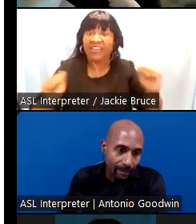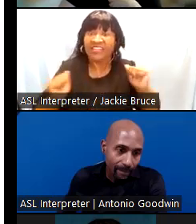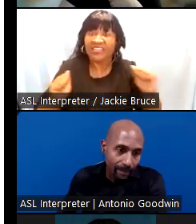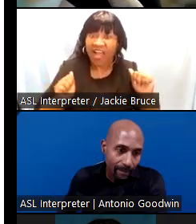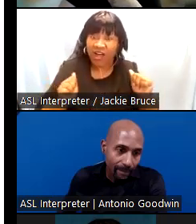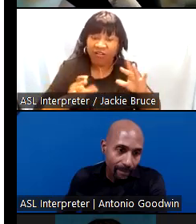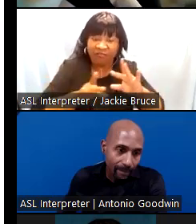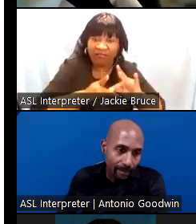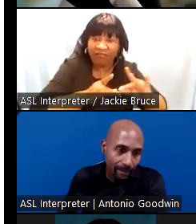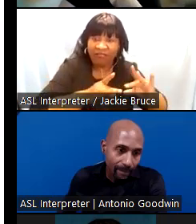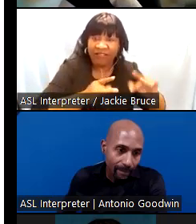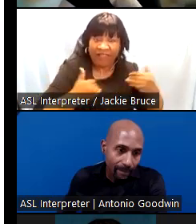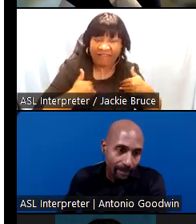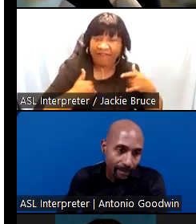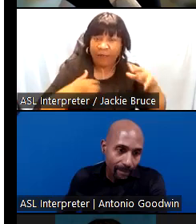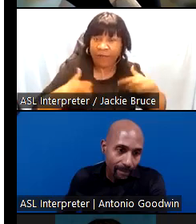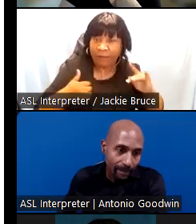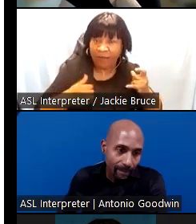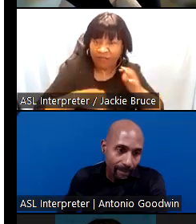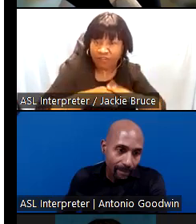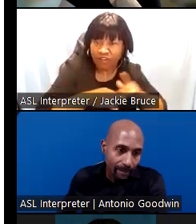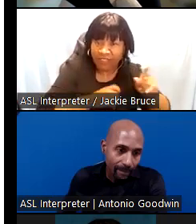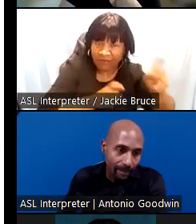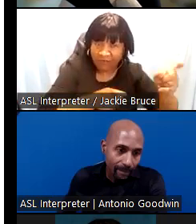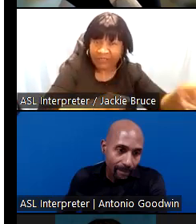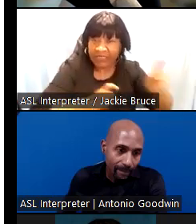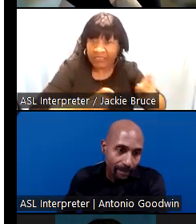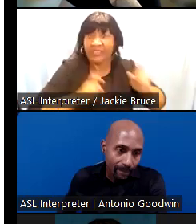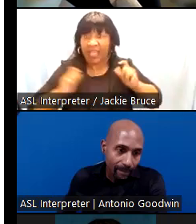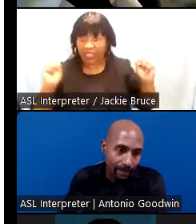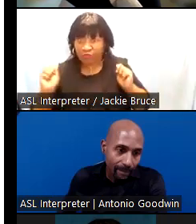a pool with someone, from somebody who has monkeypox.